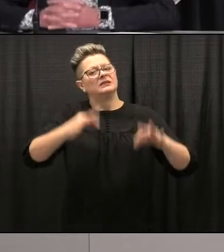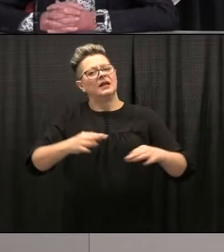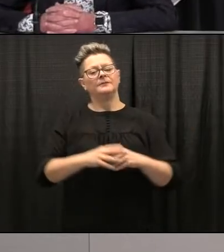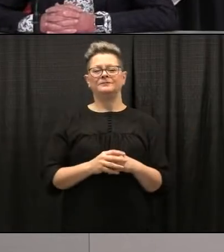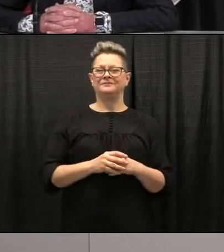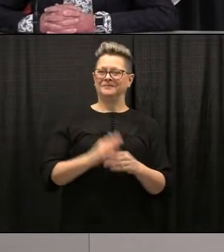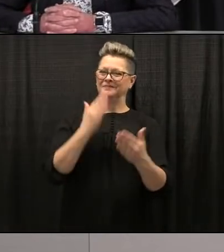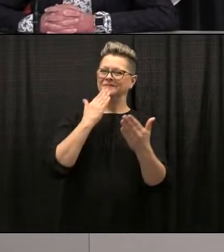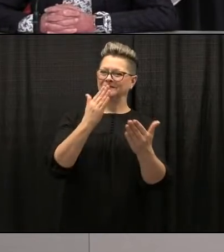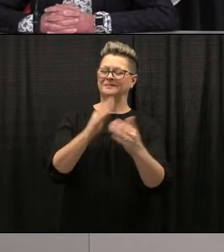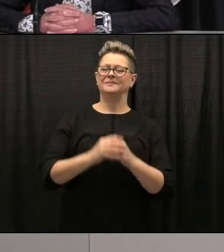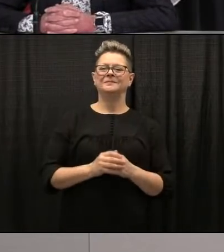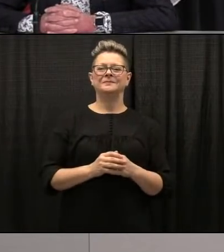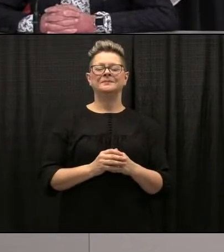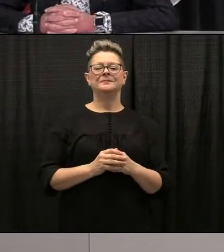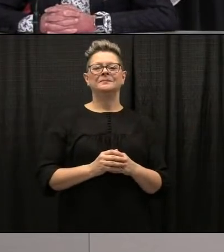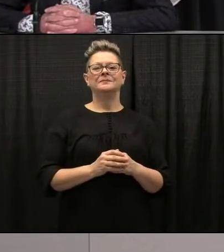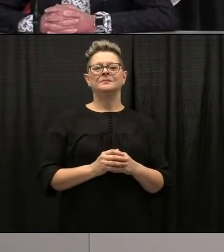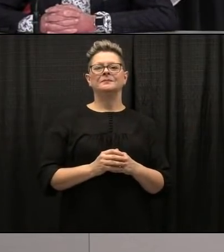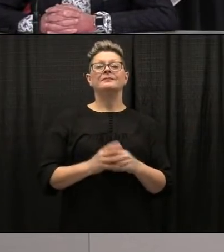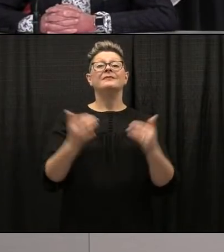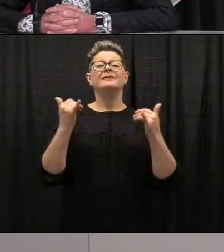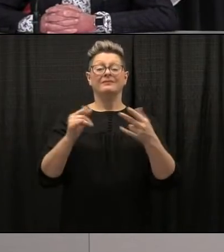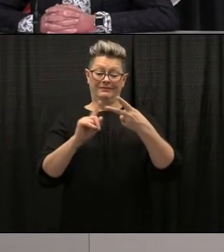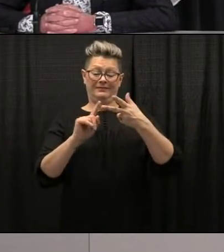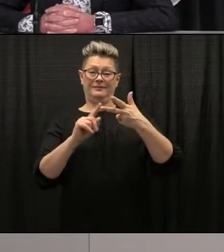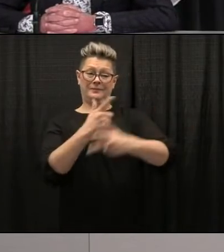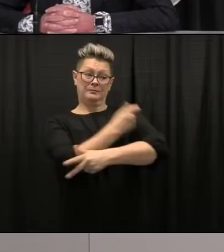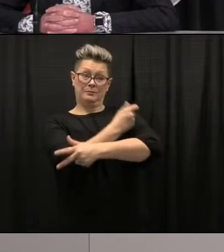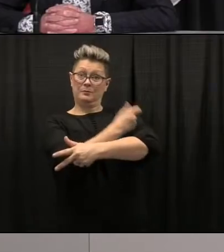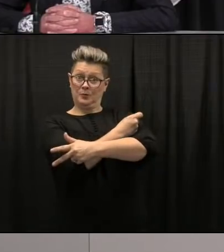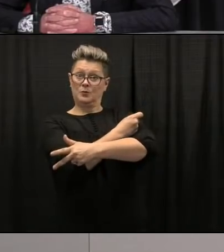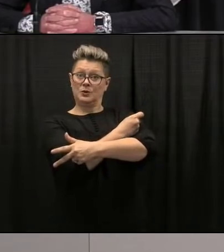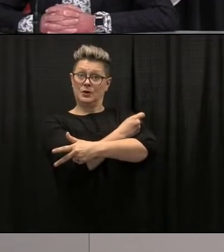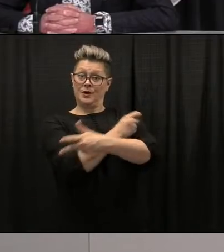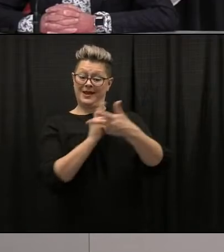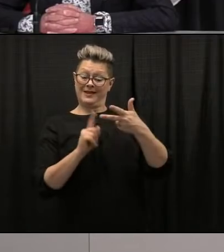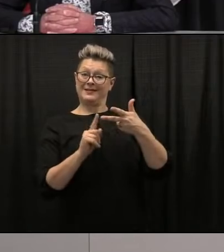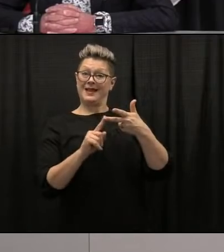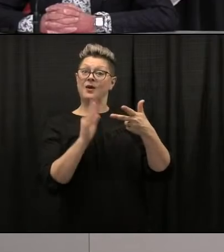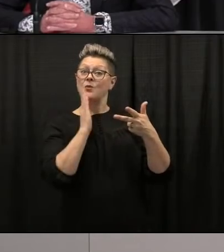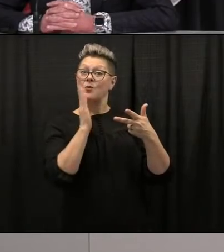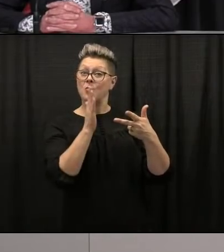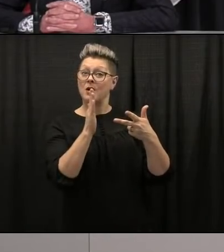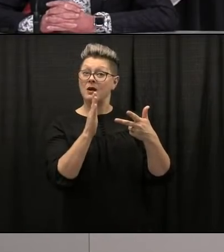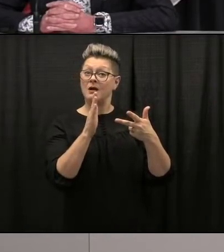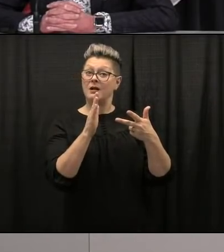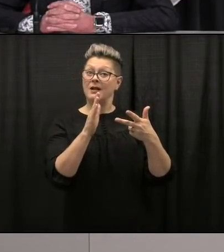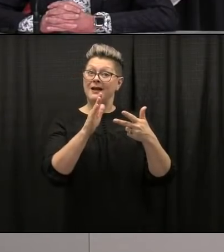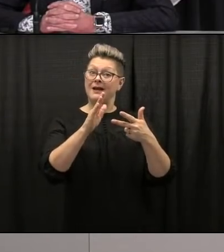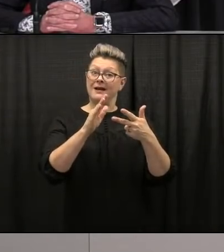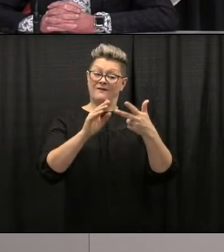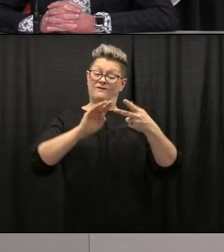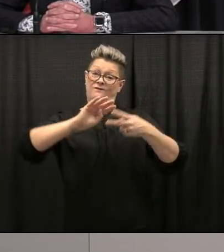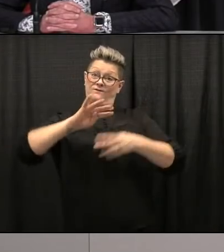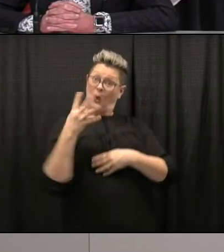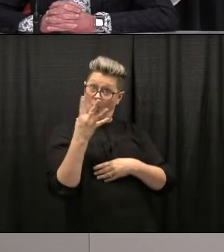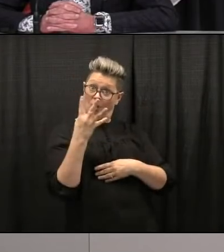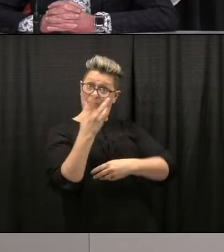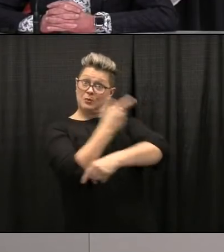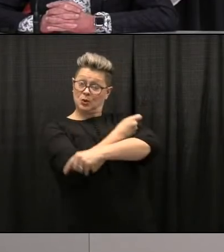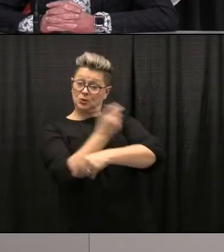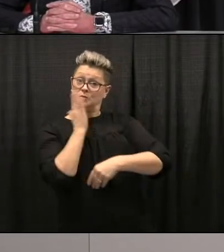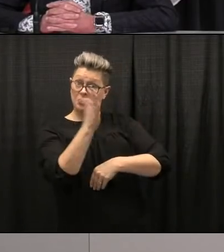Thank you. And currently with the booster shots, is there a plan to roll out an additional booster shot afterwards,